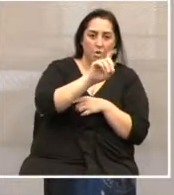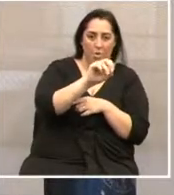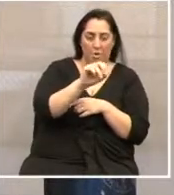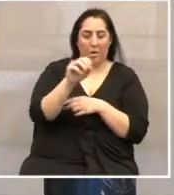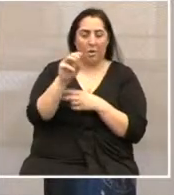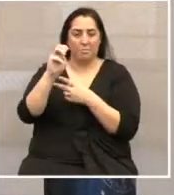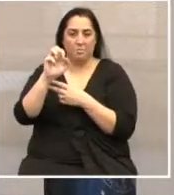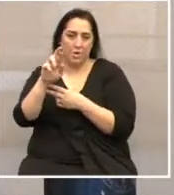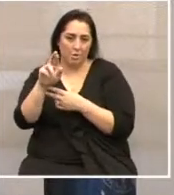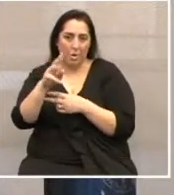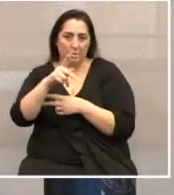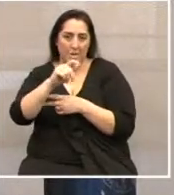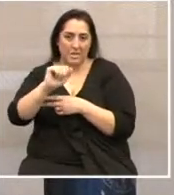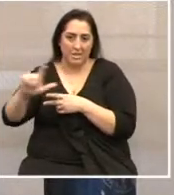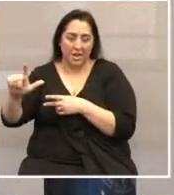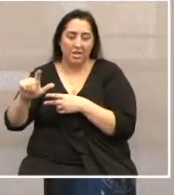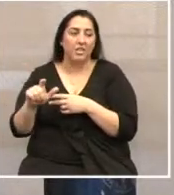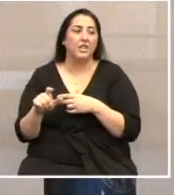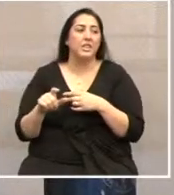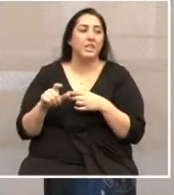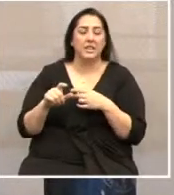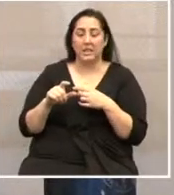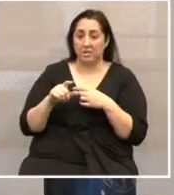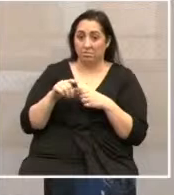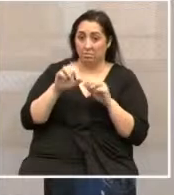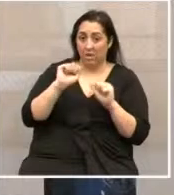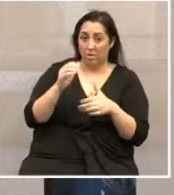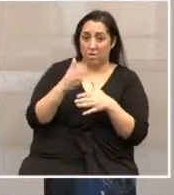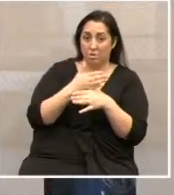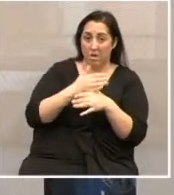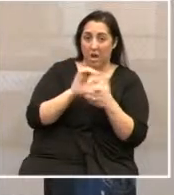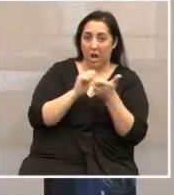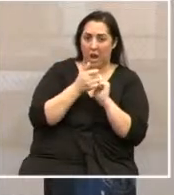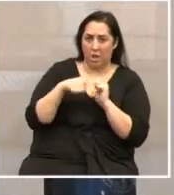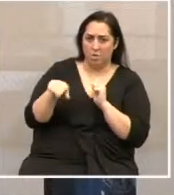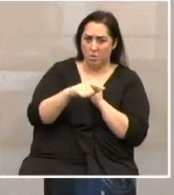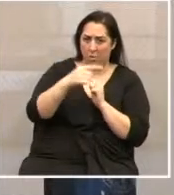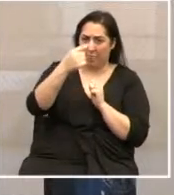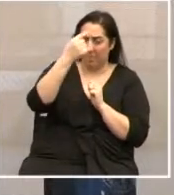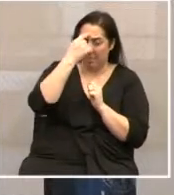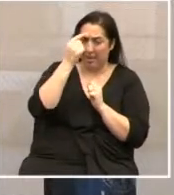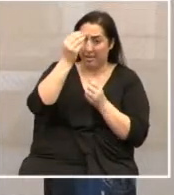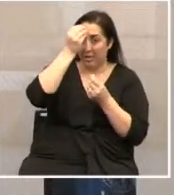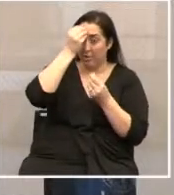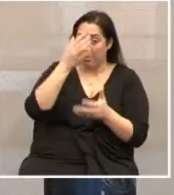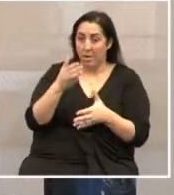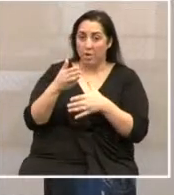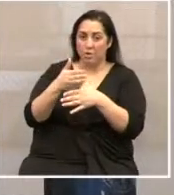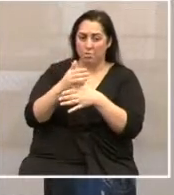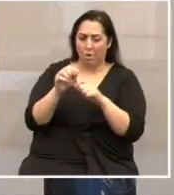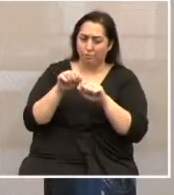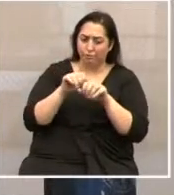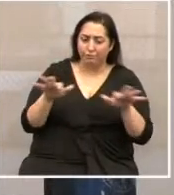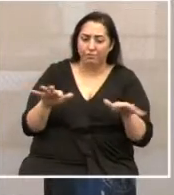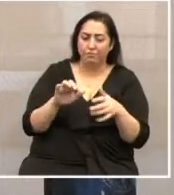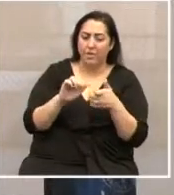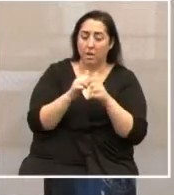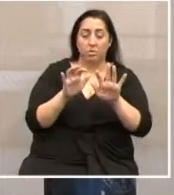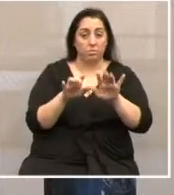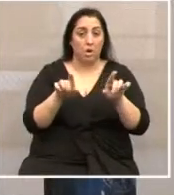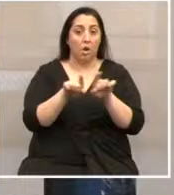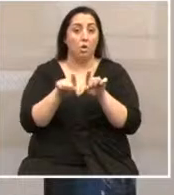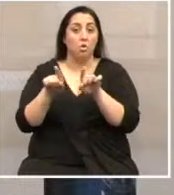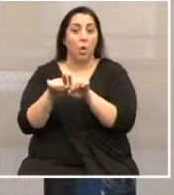think the information is spread, and especially that is spread in